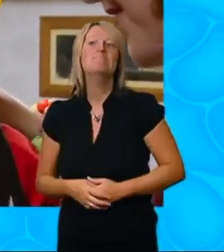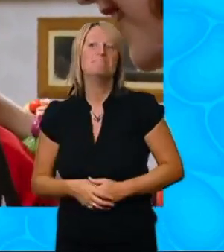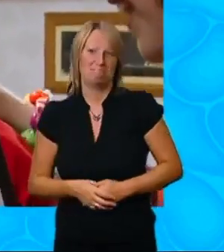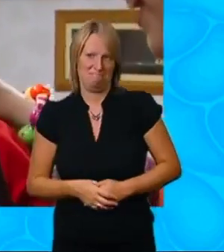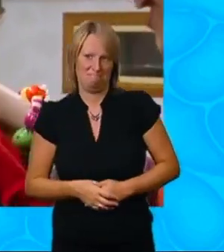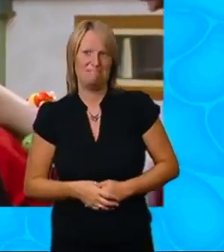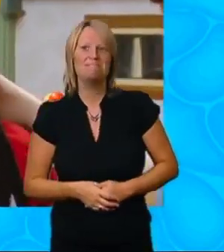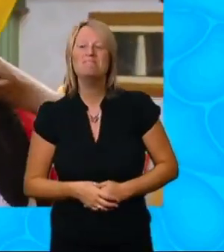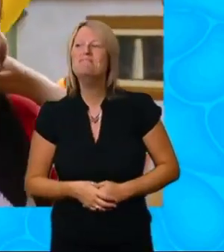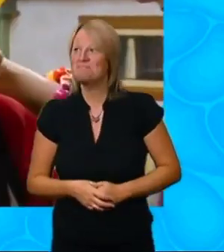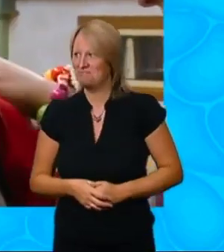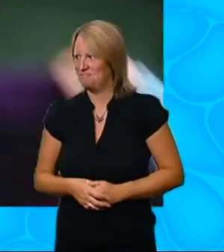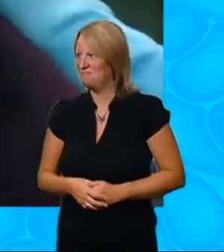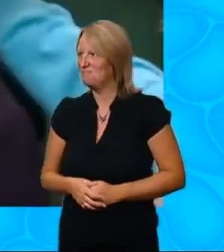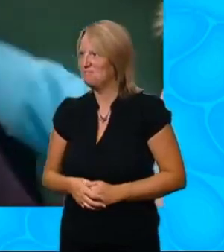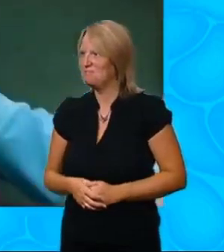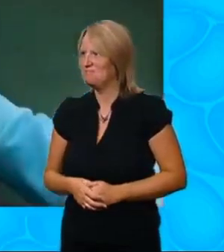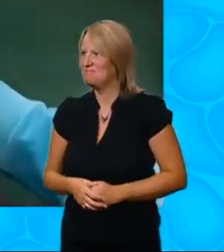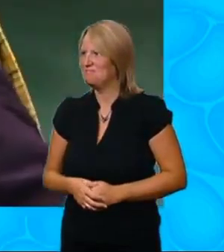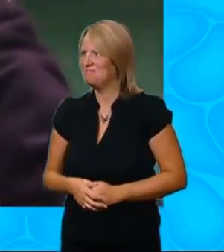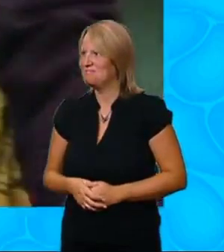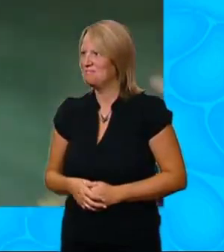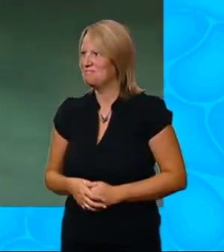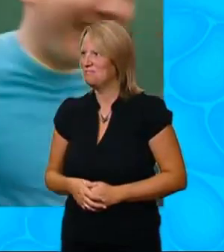I miss you, Daddy.